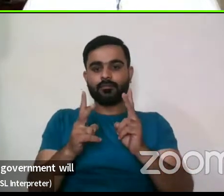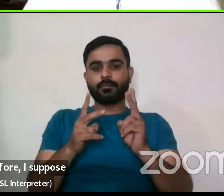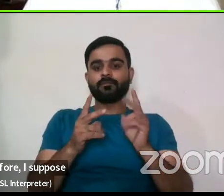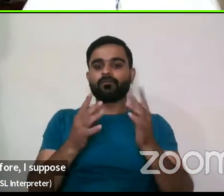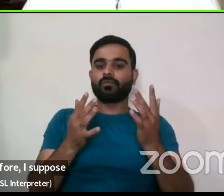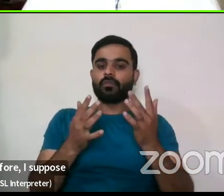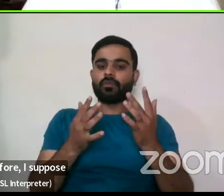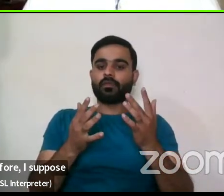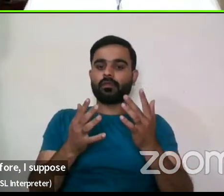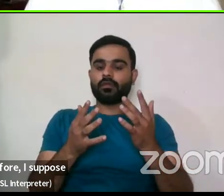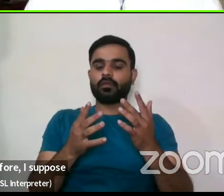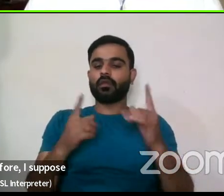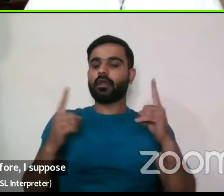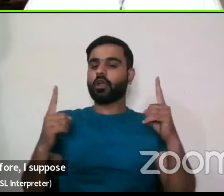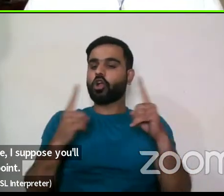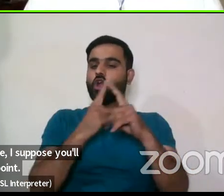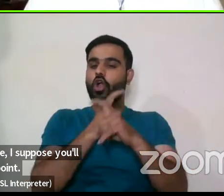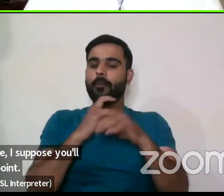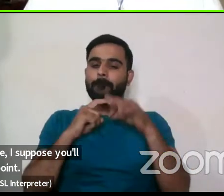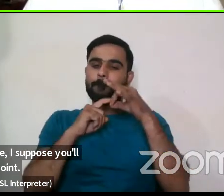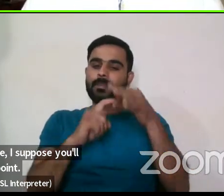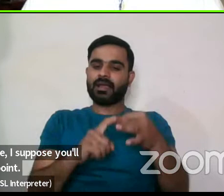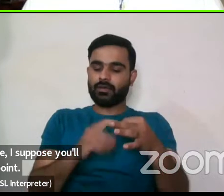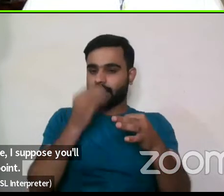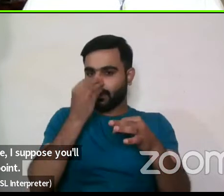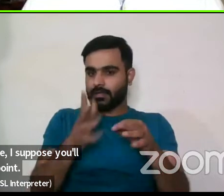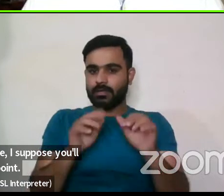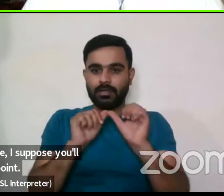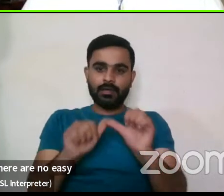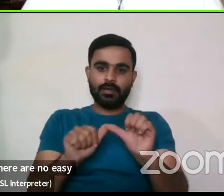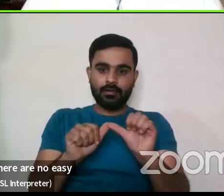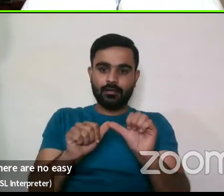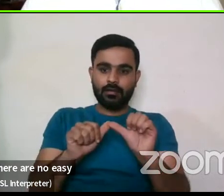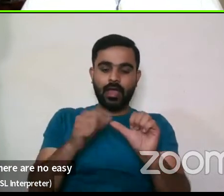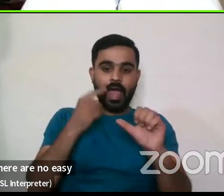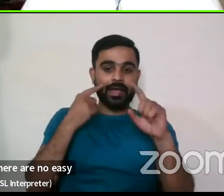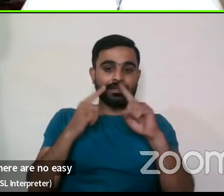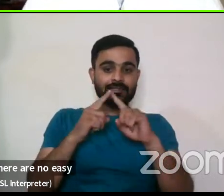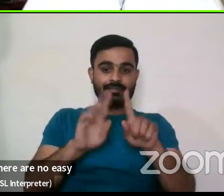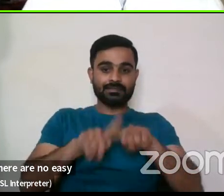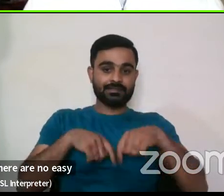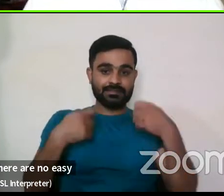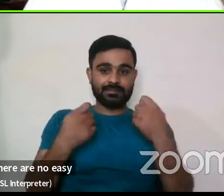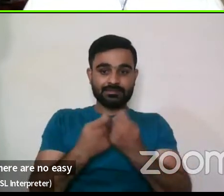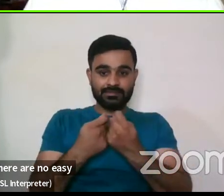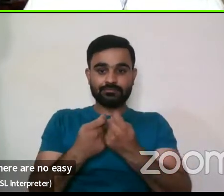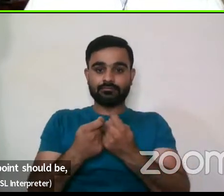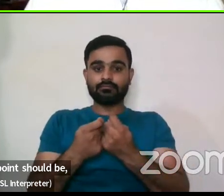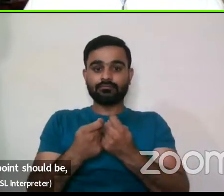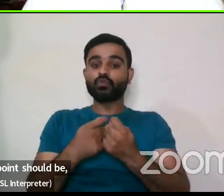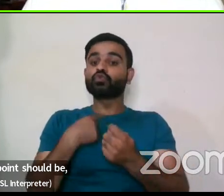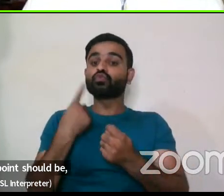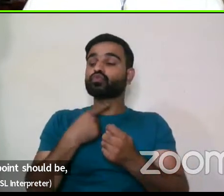this out. This is a complex question. There are no easy answer. But I think our starting point should be, who does it belong to?